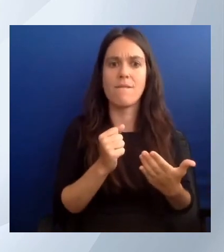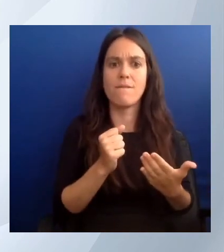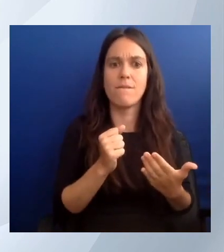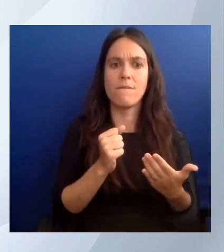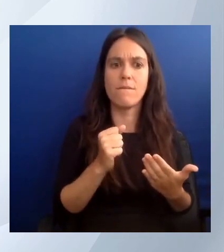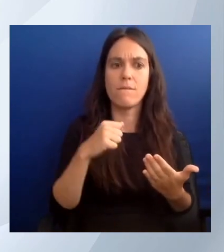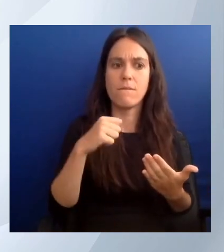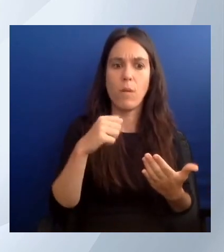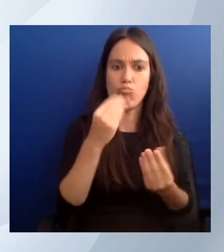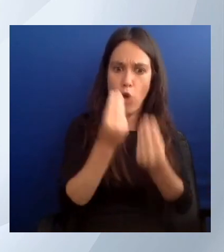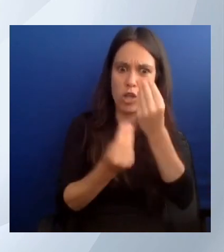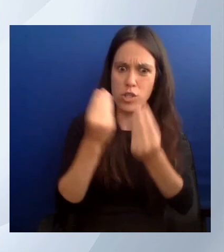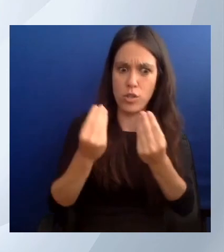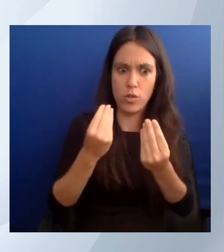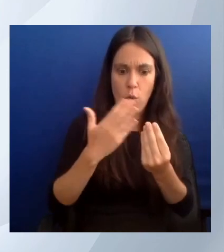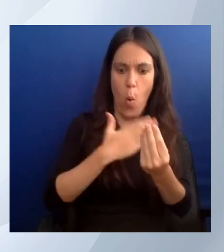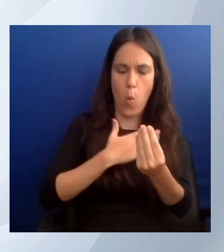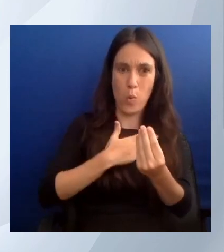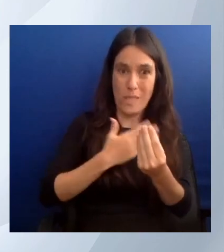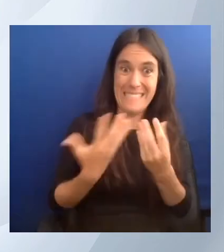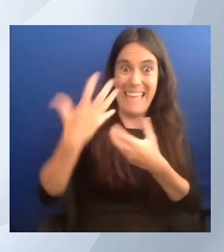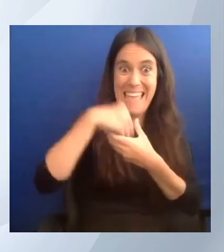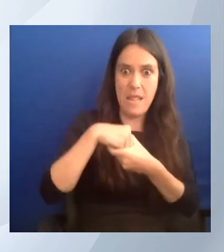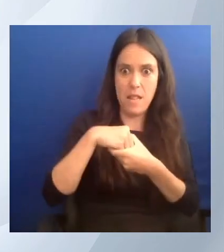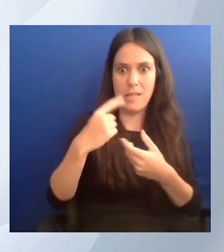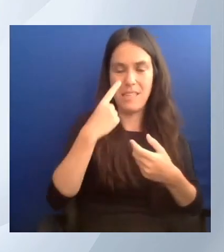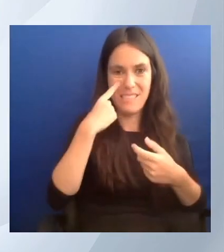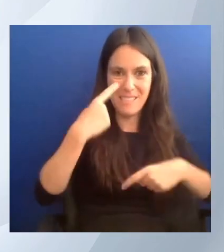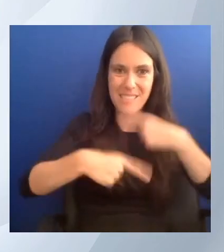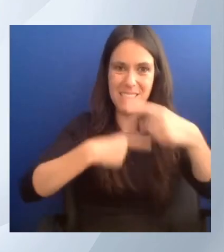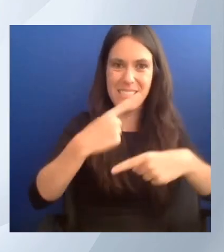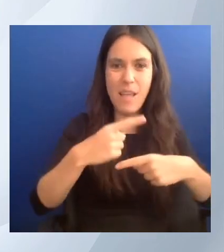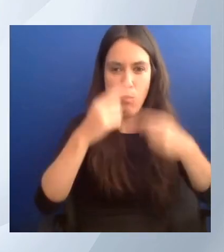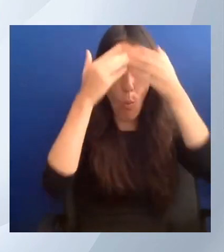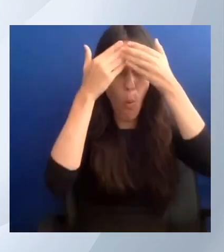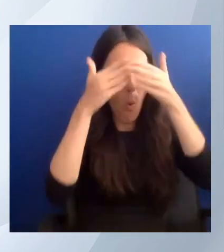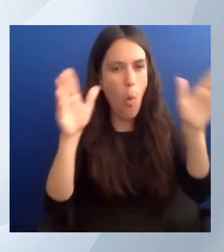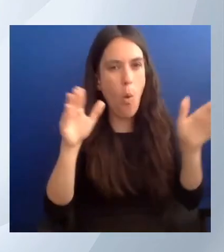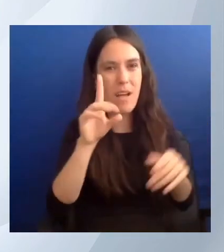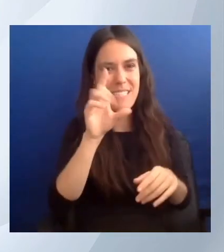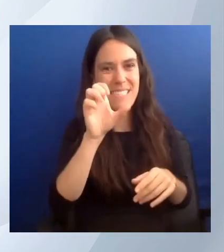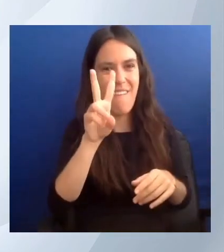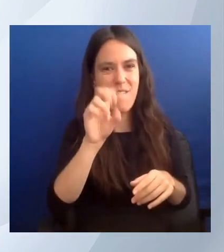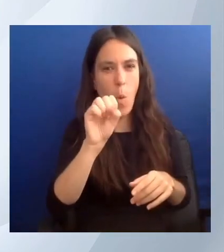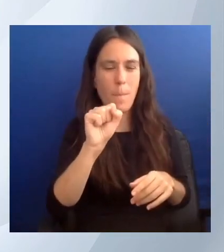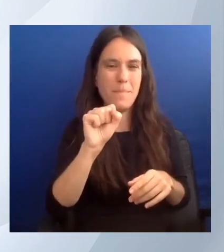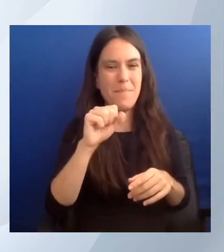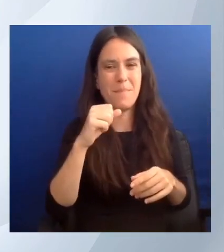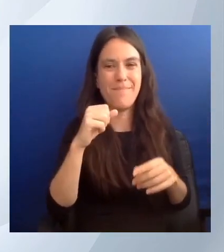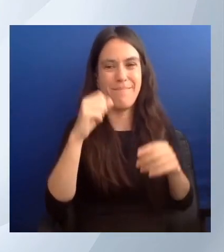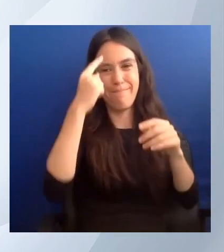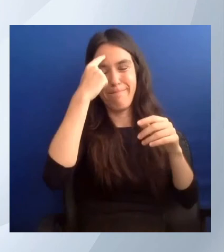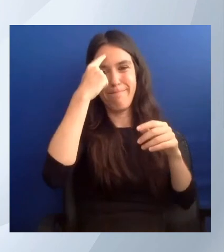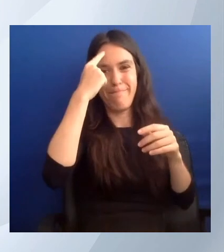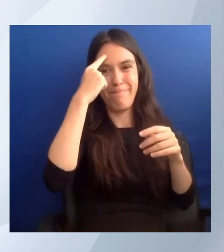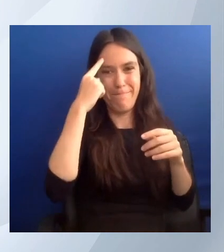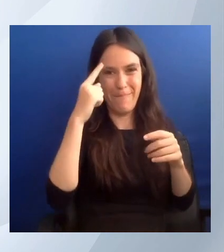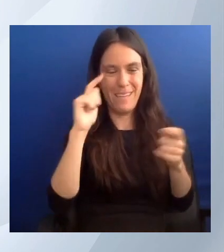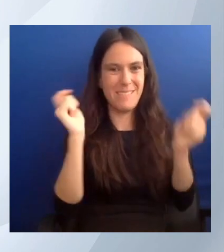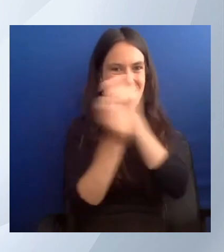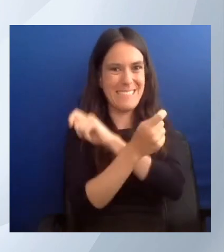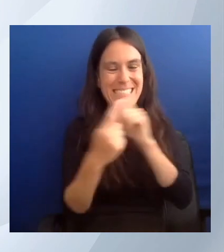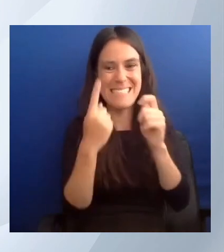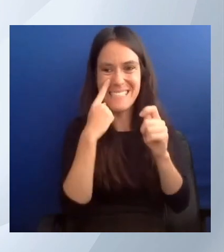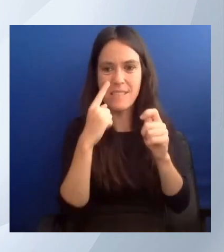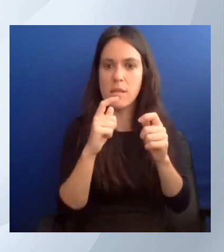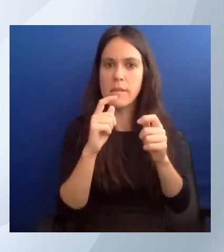also trying to get people into a more DevOps mindset instead of a silo mindset. So it was also trying to help that with the product owners too.